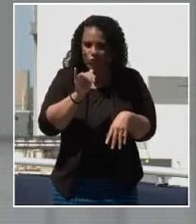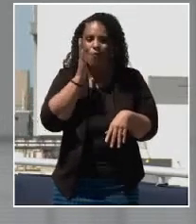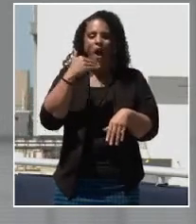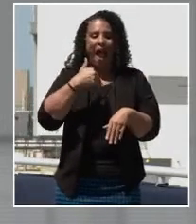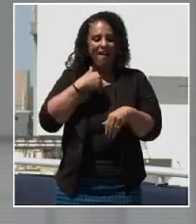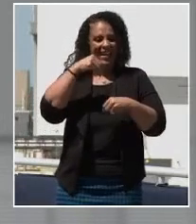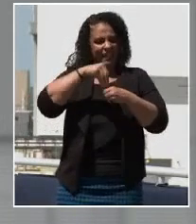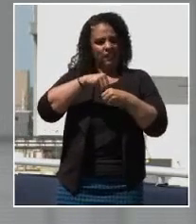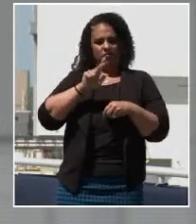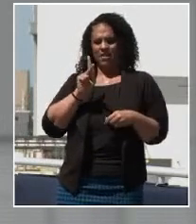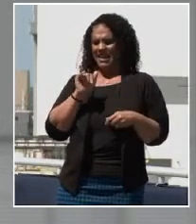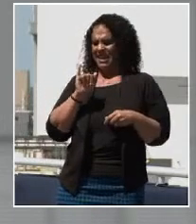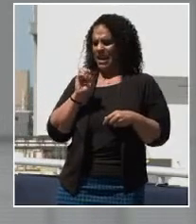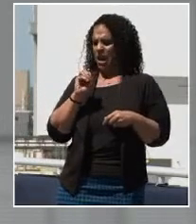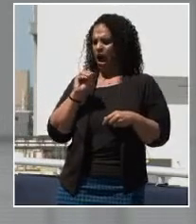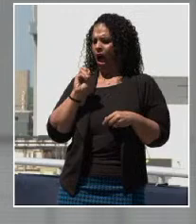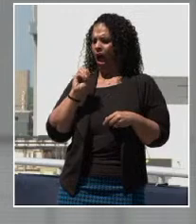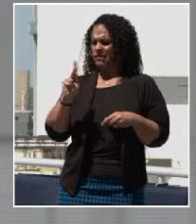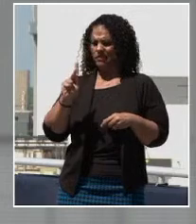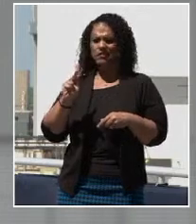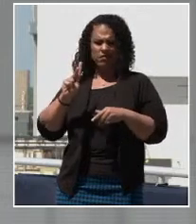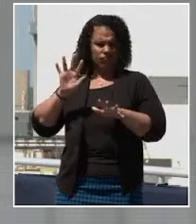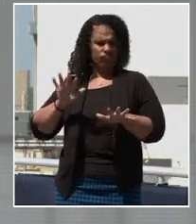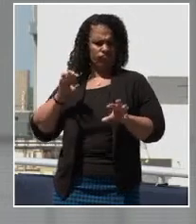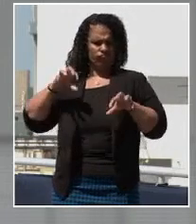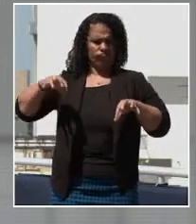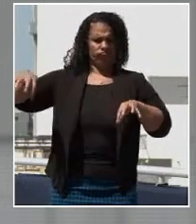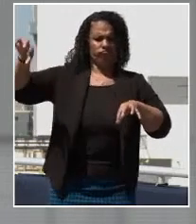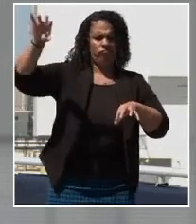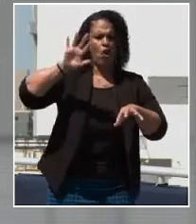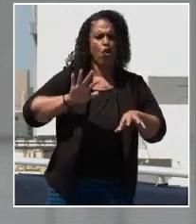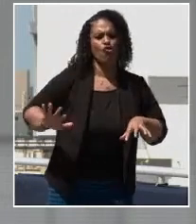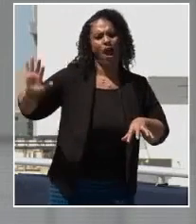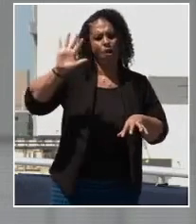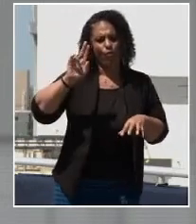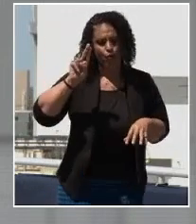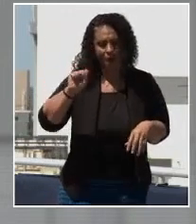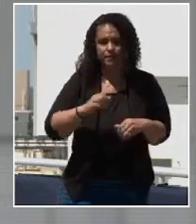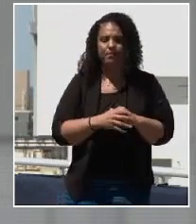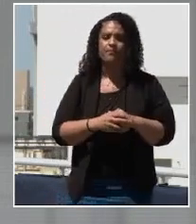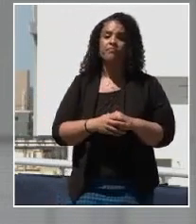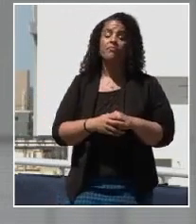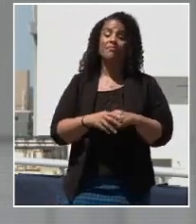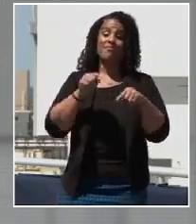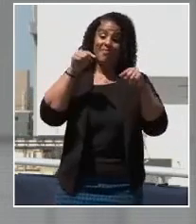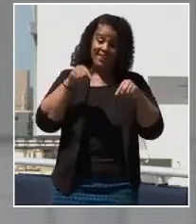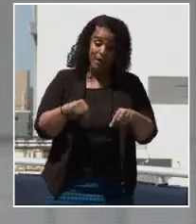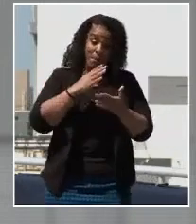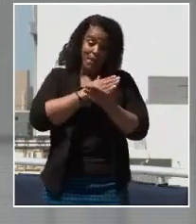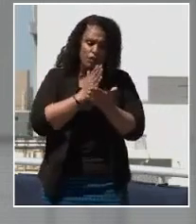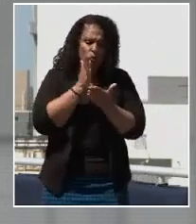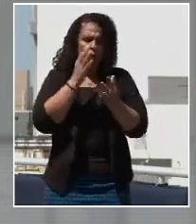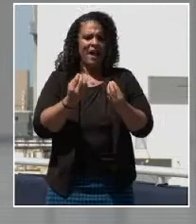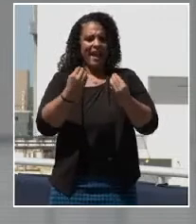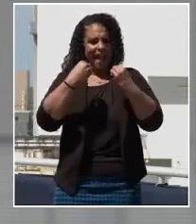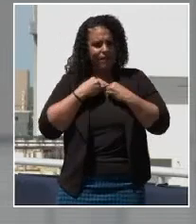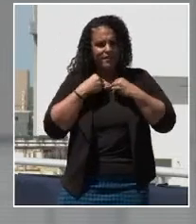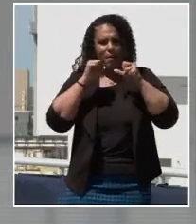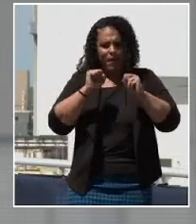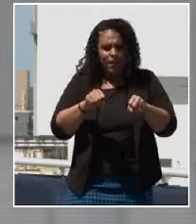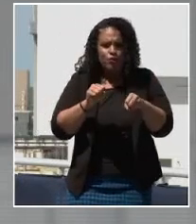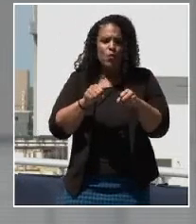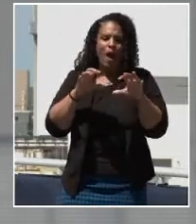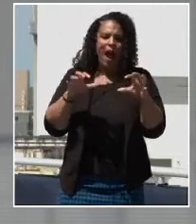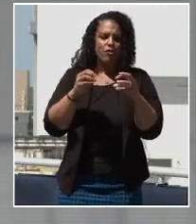in Kiosk around the country this budget will give us the capacity to